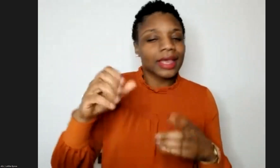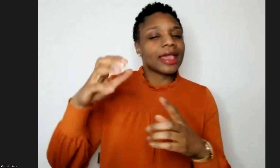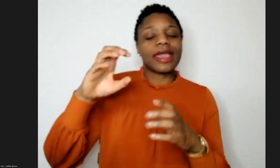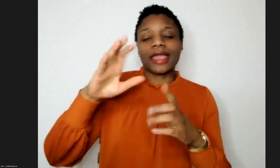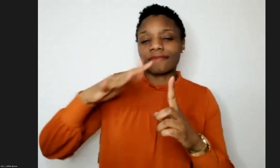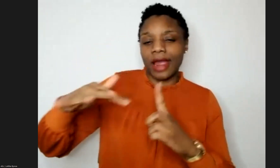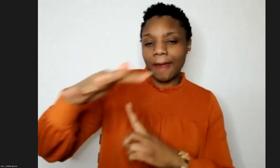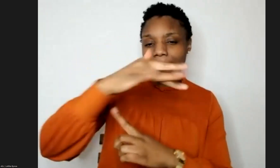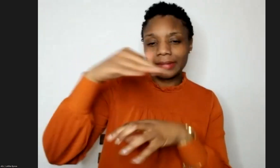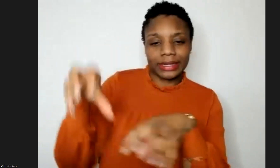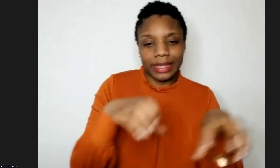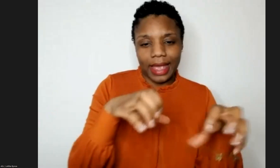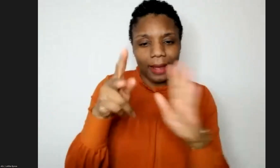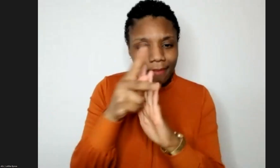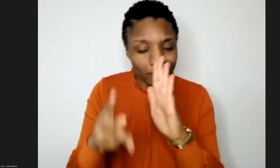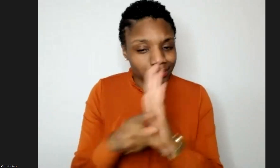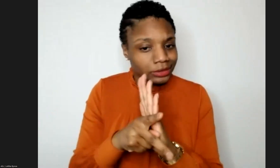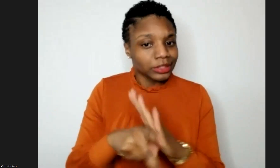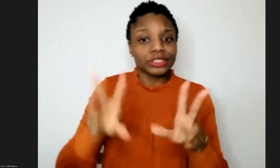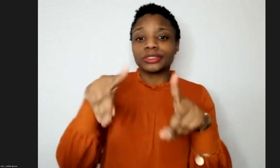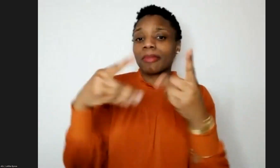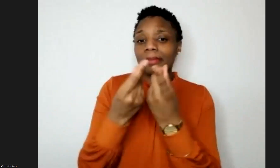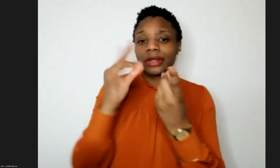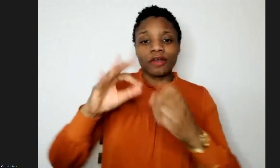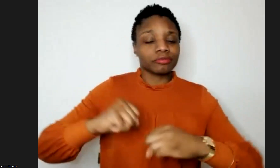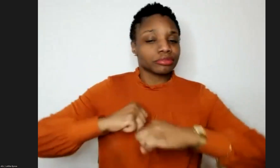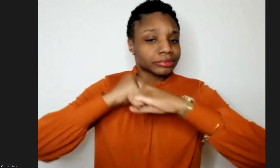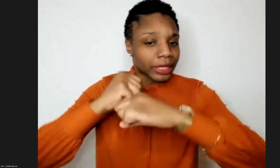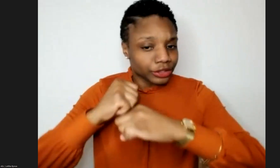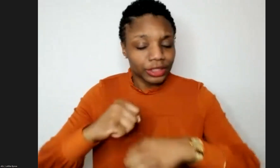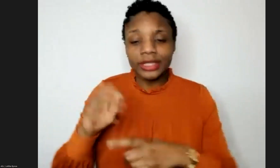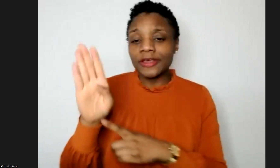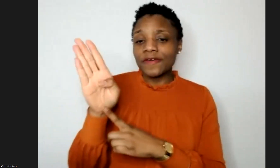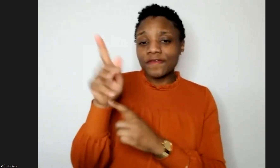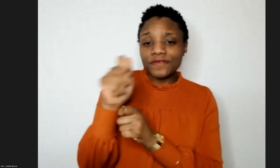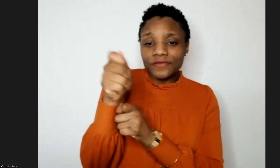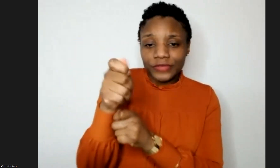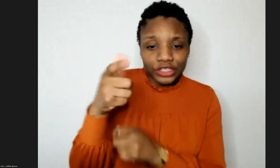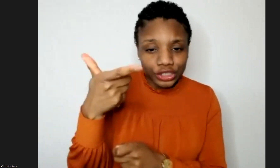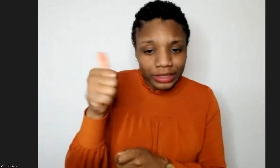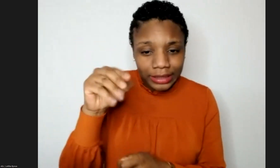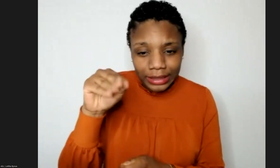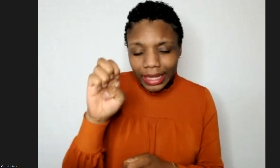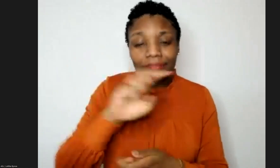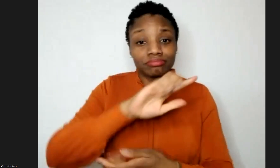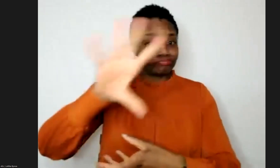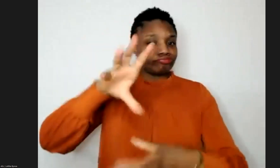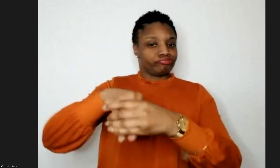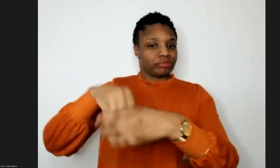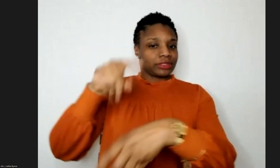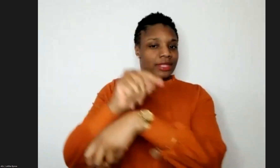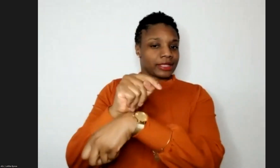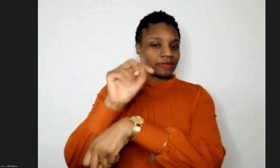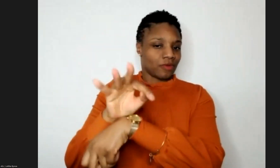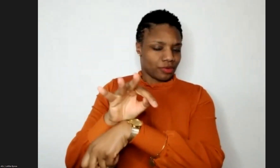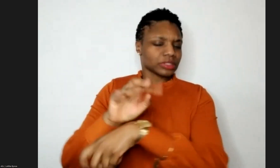Office, Department of Environmental Protection, Department of Fish and Game. All of them are part of this task force, along with a whole bunch of